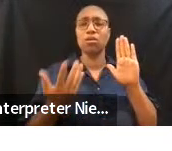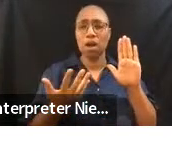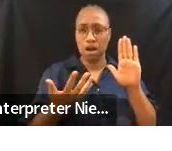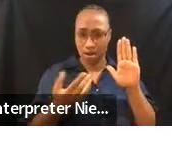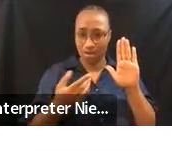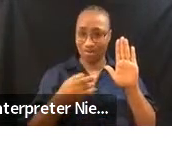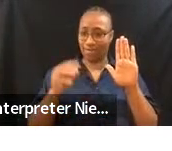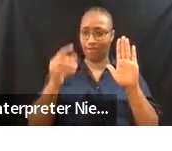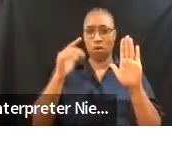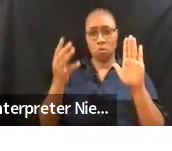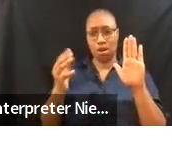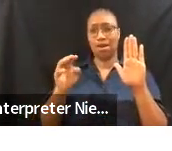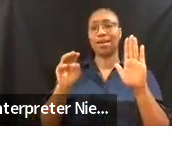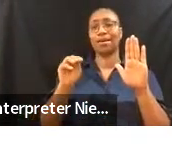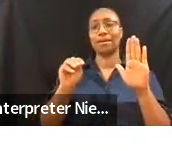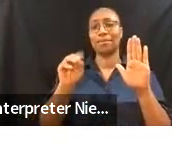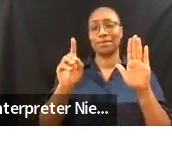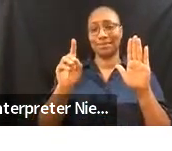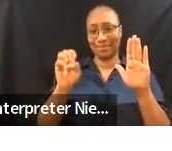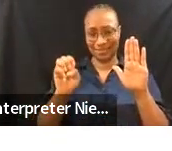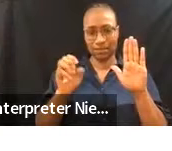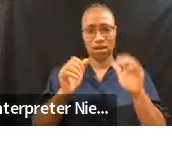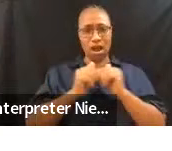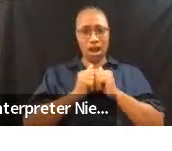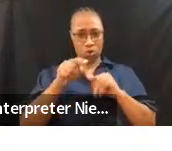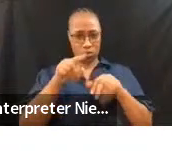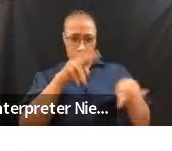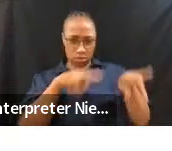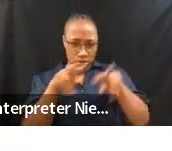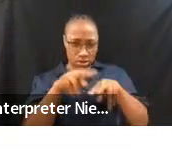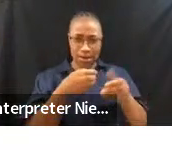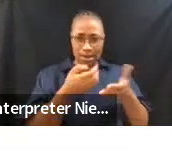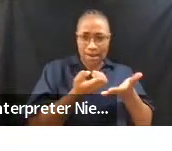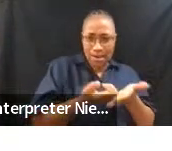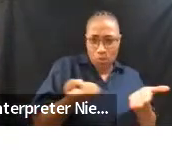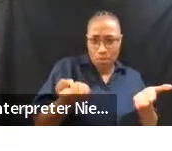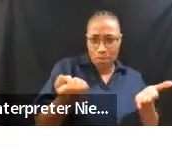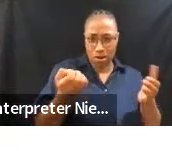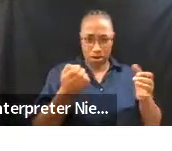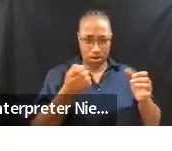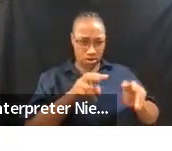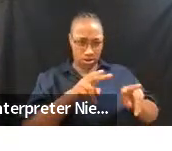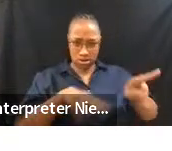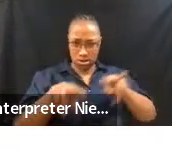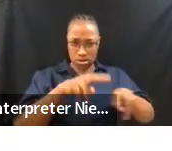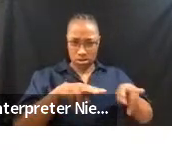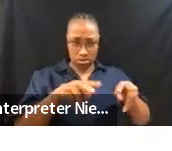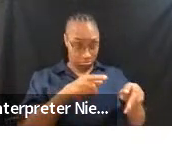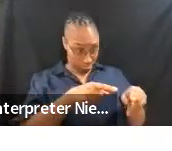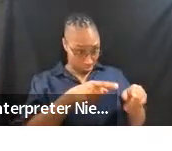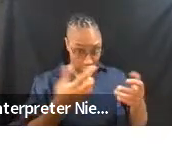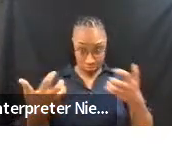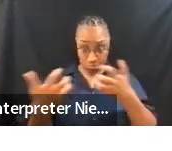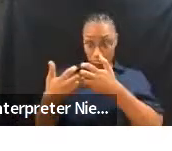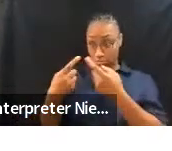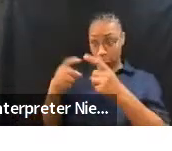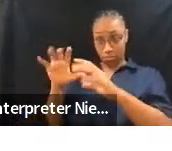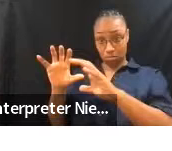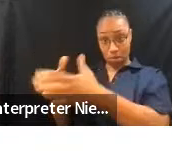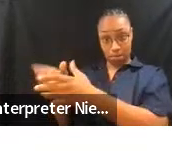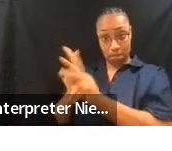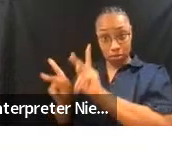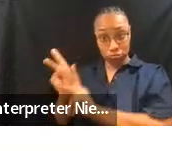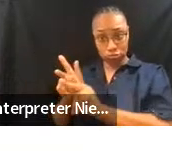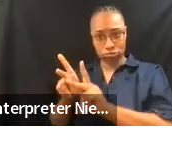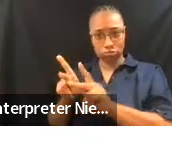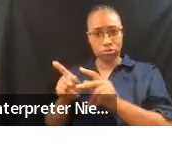evaluate diagnostic equipment to ascertain how usable it'll be for persons with disabilities. Then my